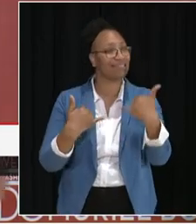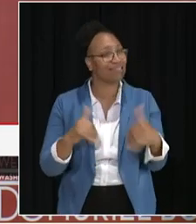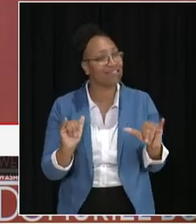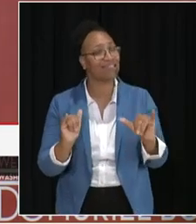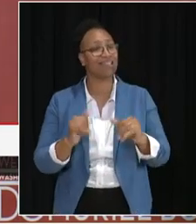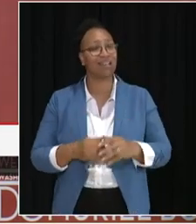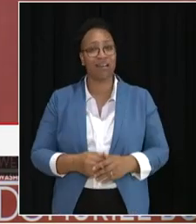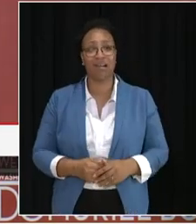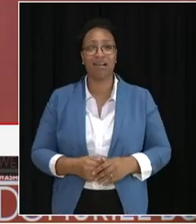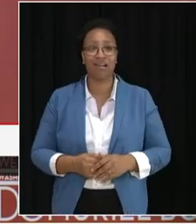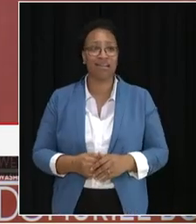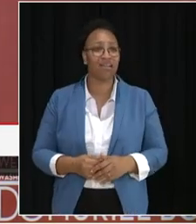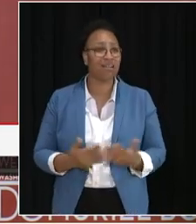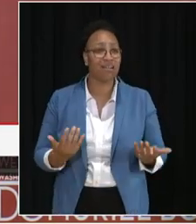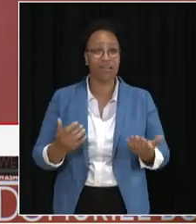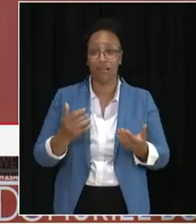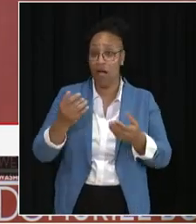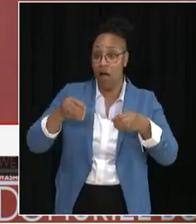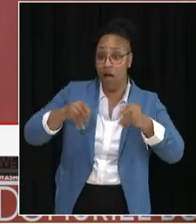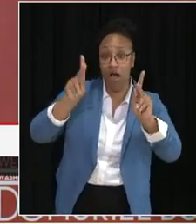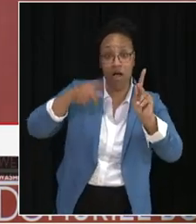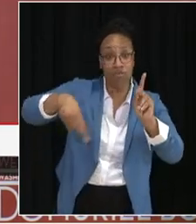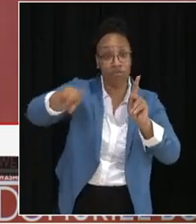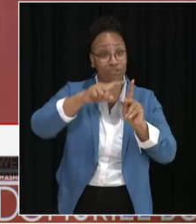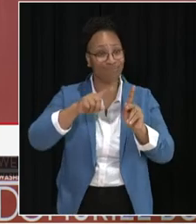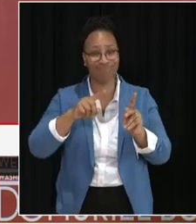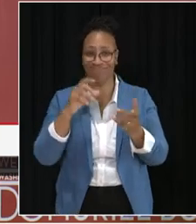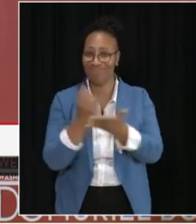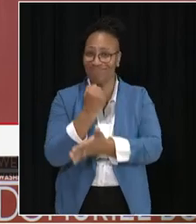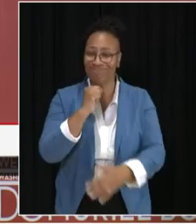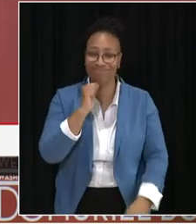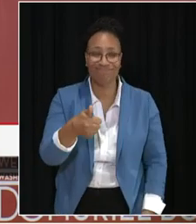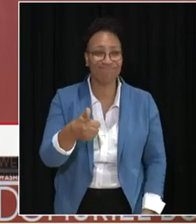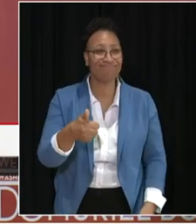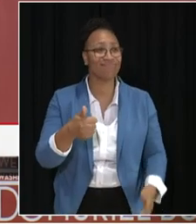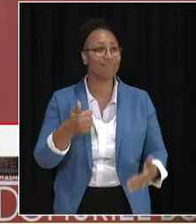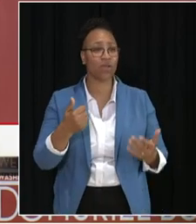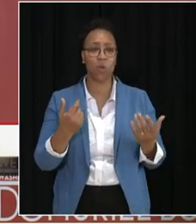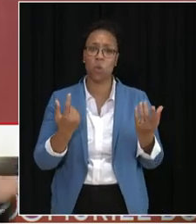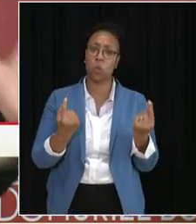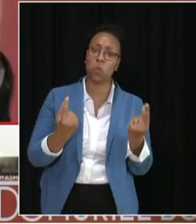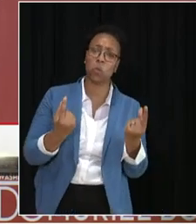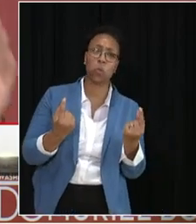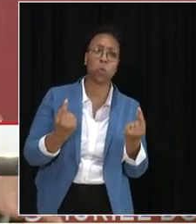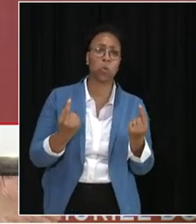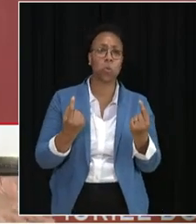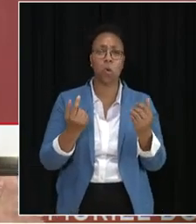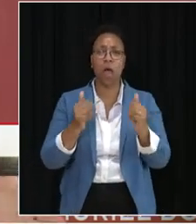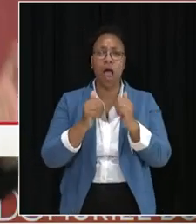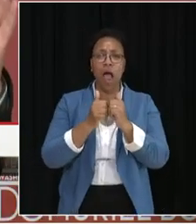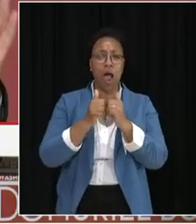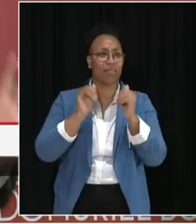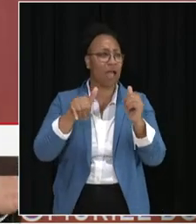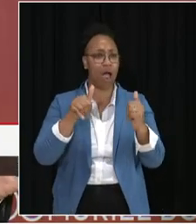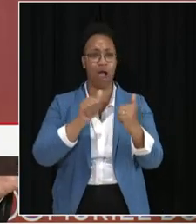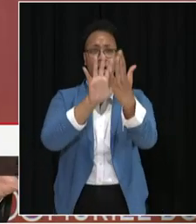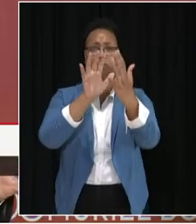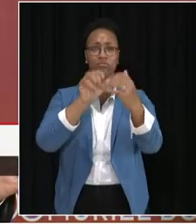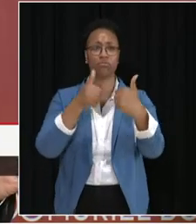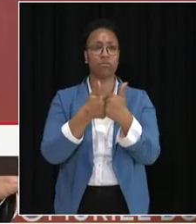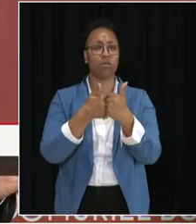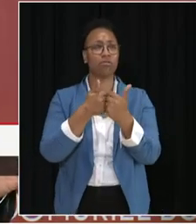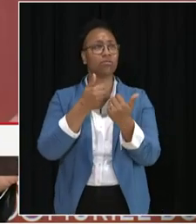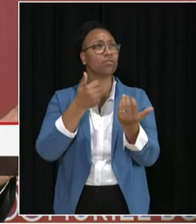of opportunity is a major issue, the key in the 21st century is knowledge. It's not brawn, it's not